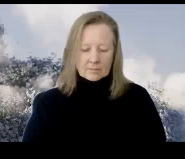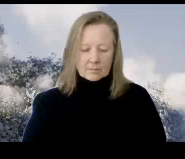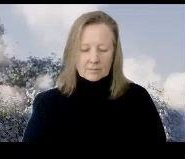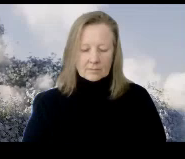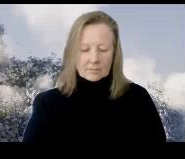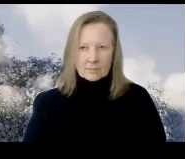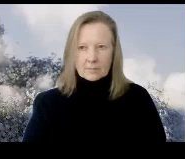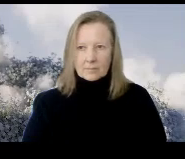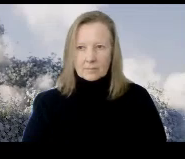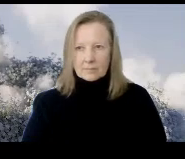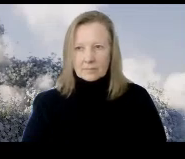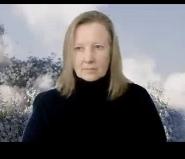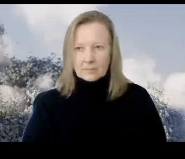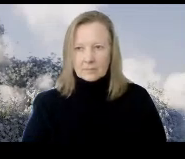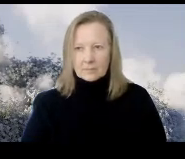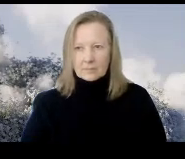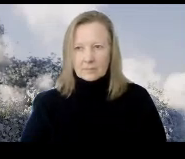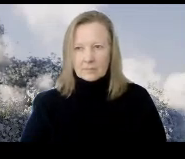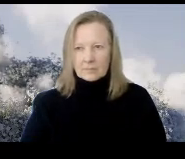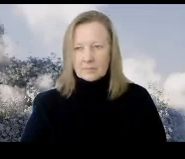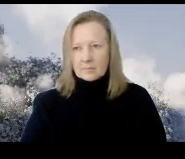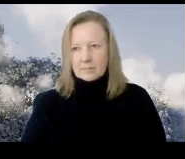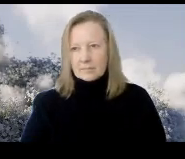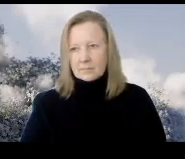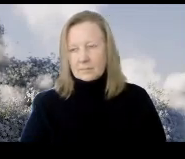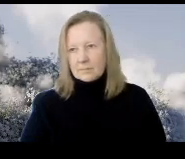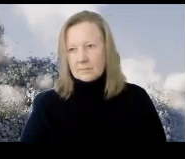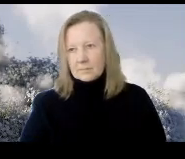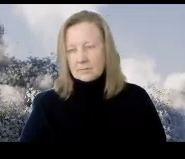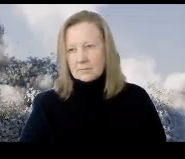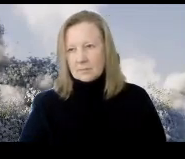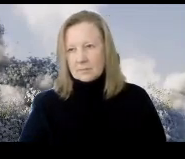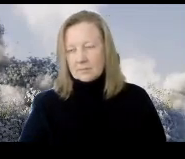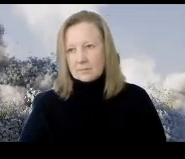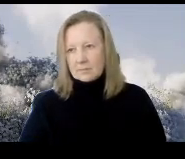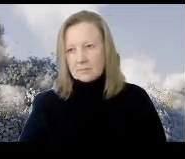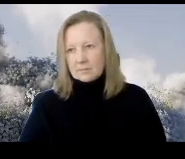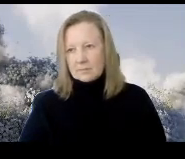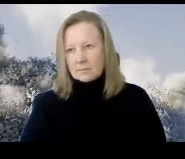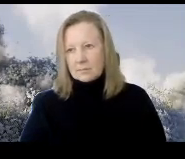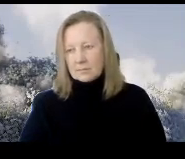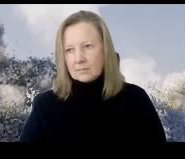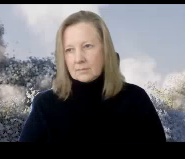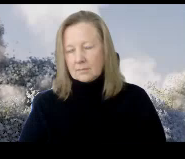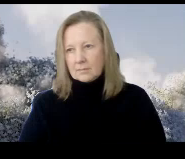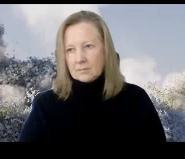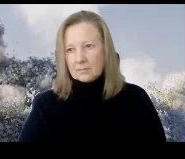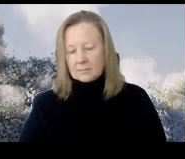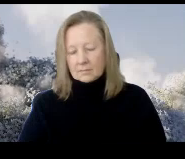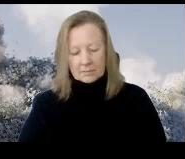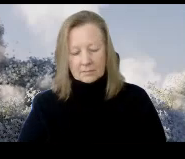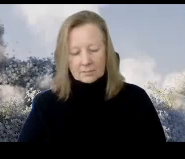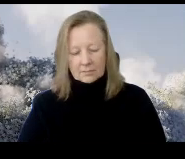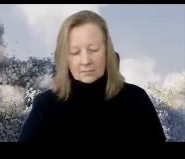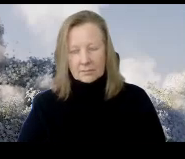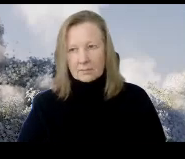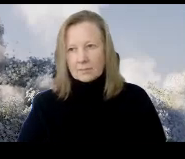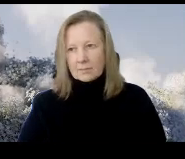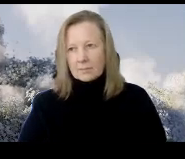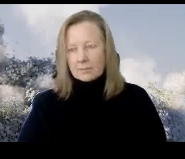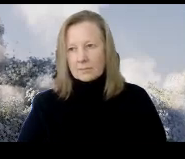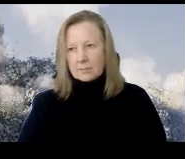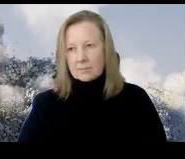this builds confidence and it's helping give that practice for meaningful interactions in a supportive